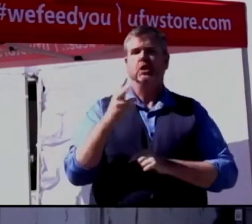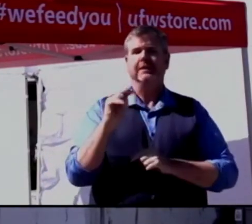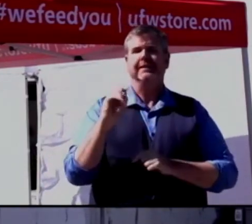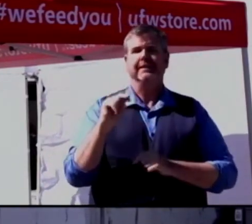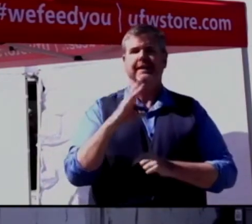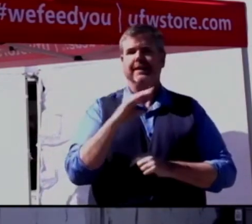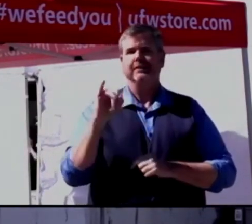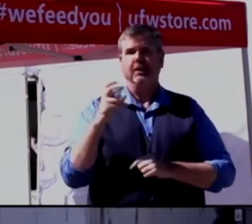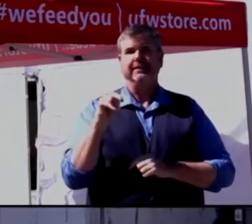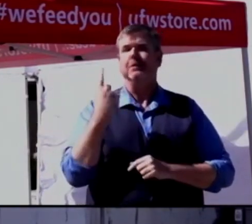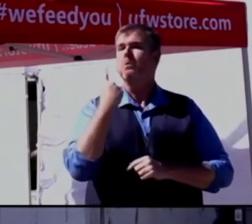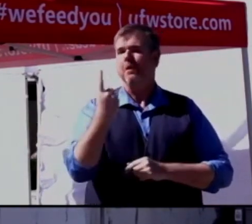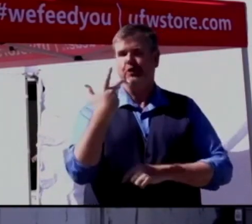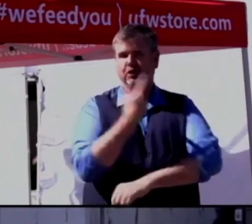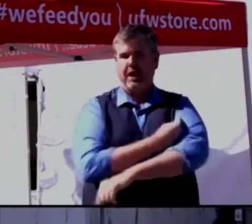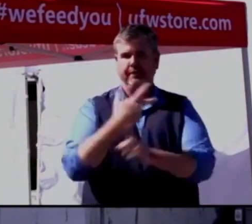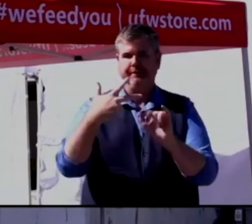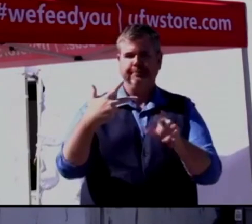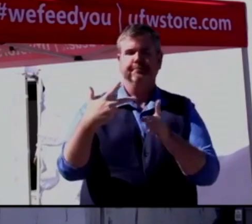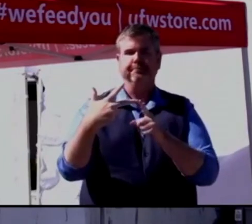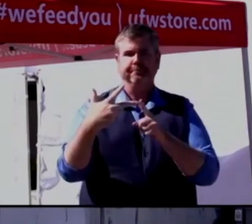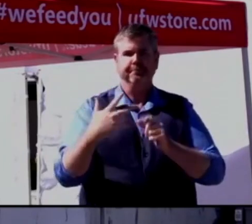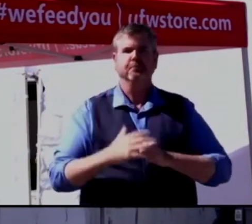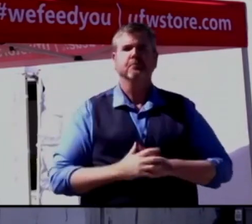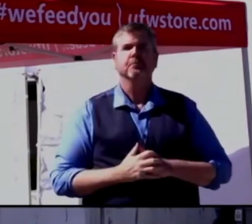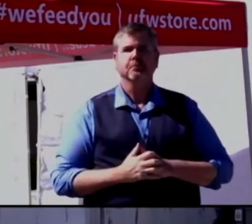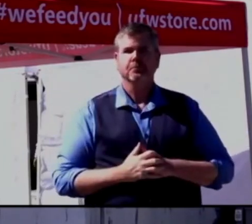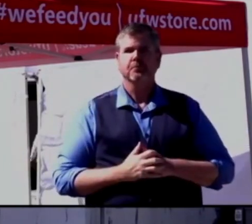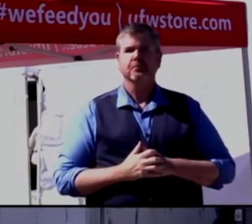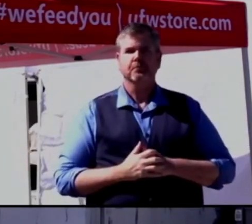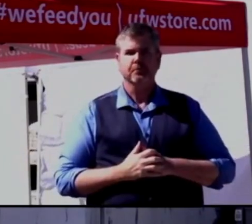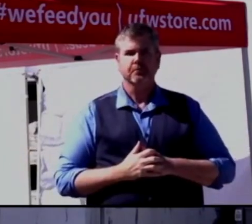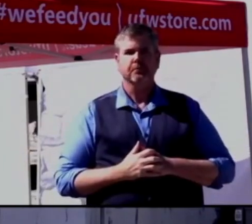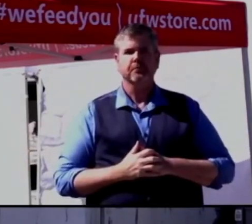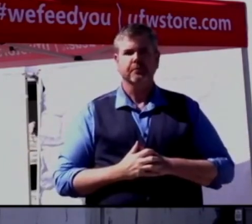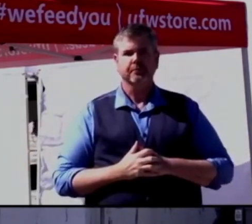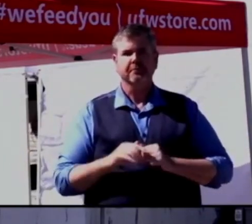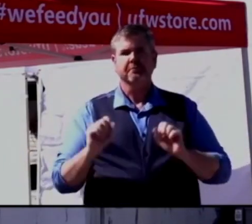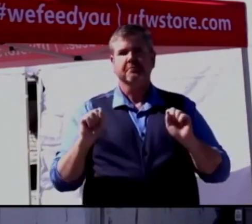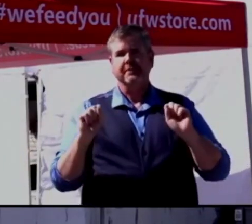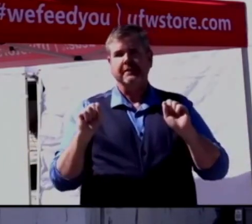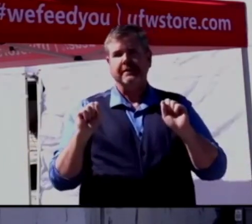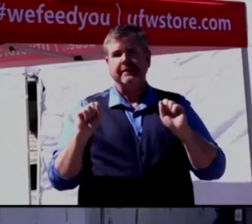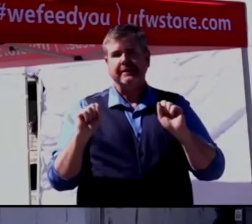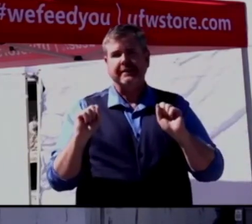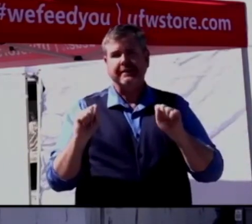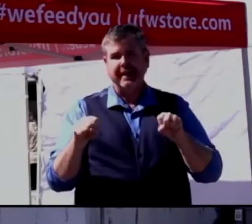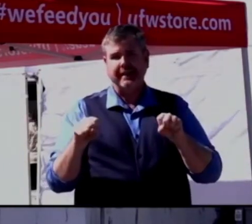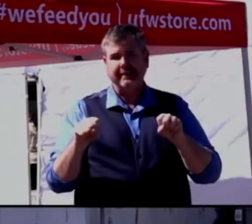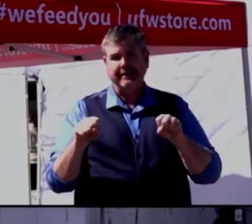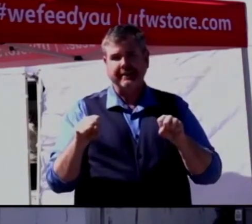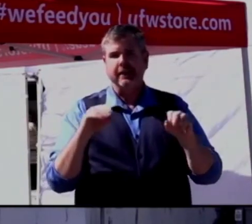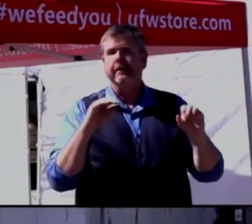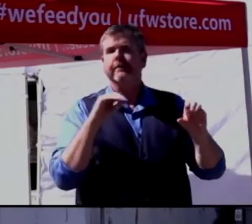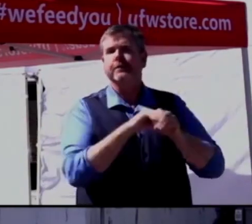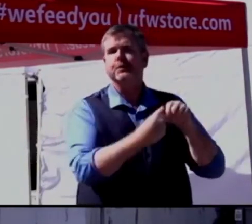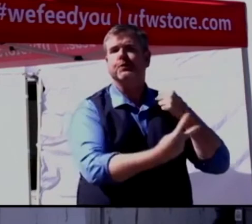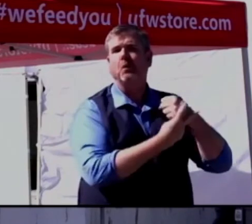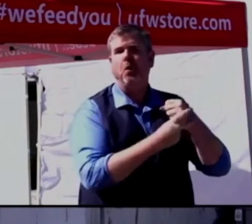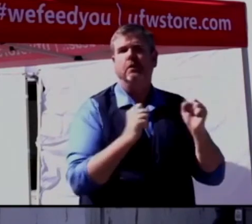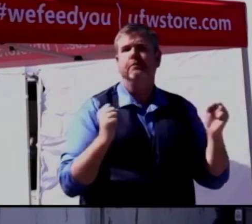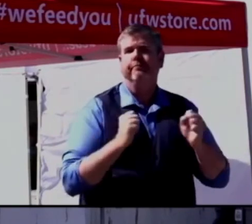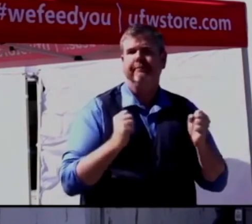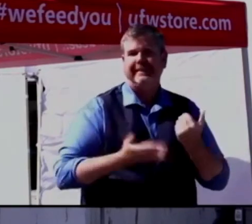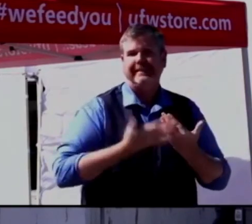dose, and it's a lot less finicky. You can just keep it in the fridge. So that actually opens up a lot of possibility, which is very